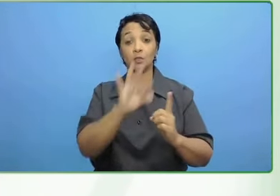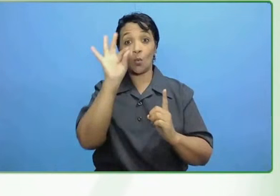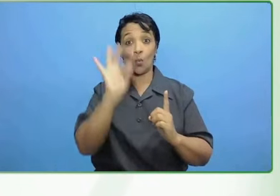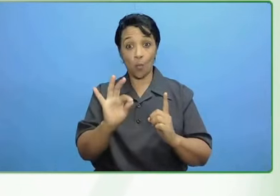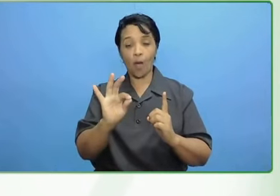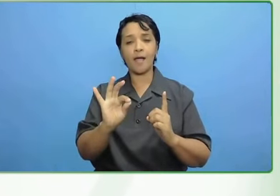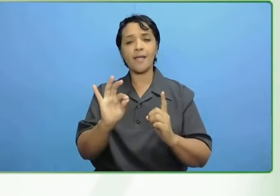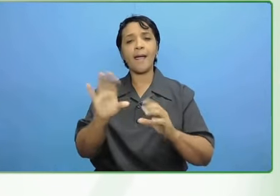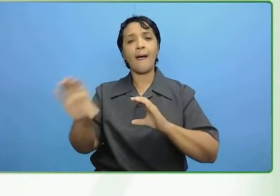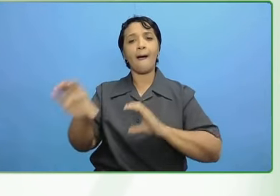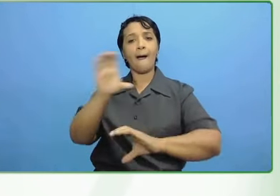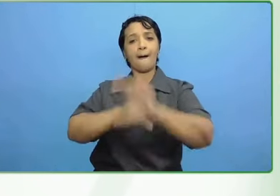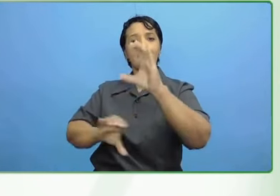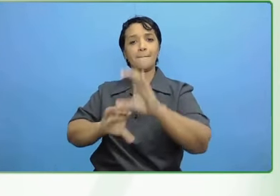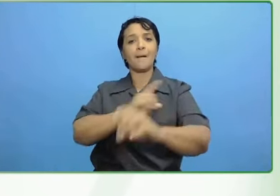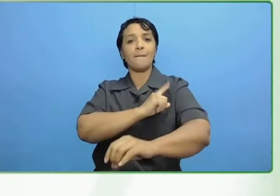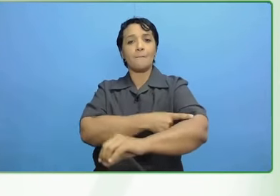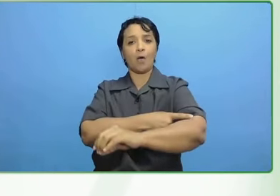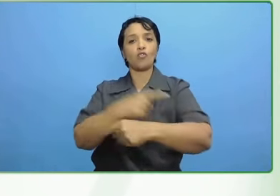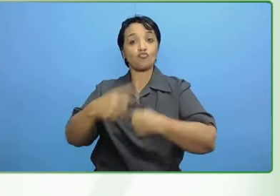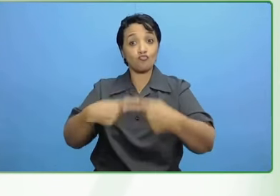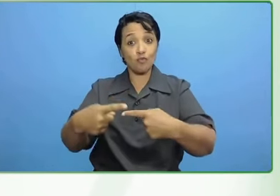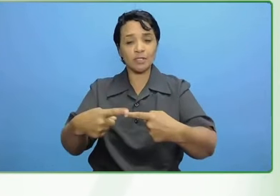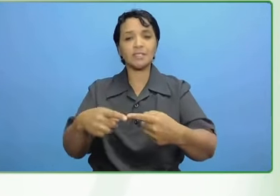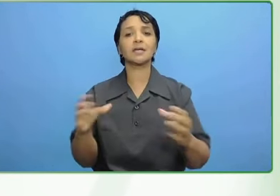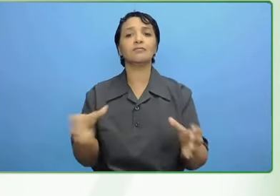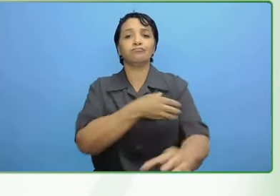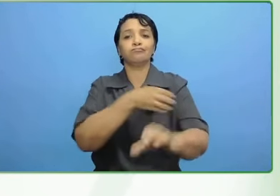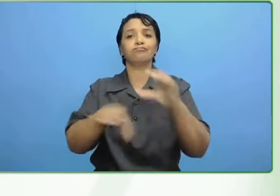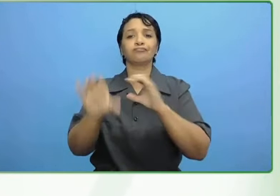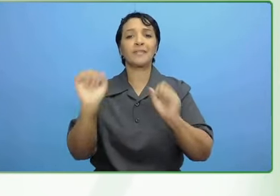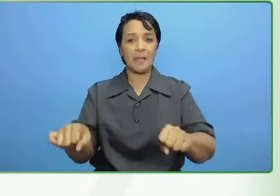process. Sorry, I should press that.